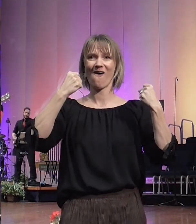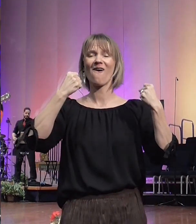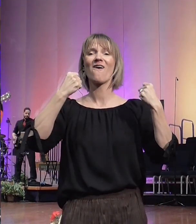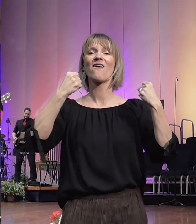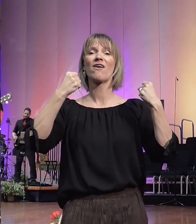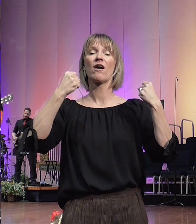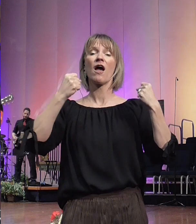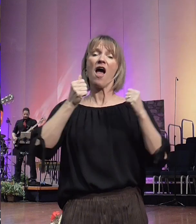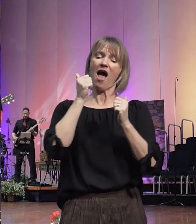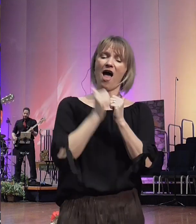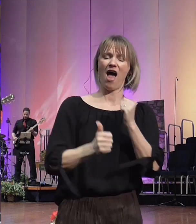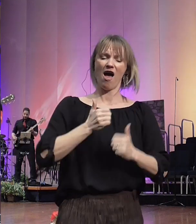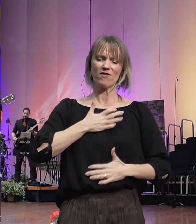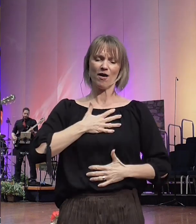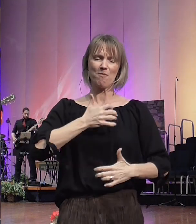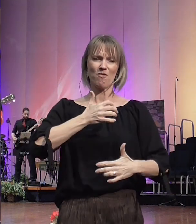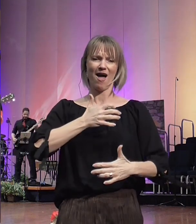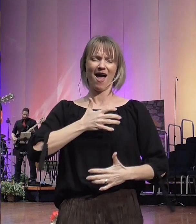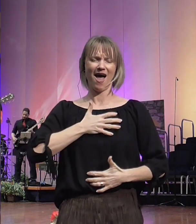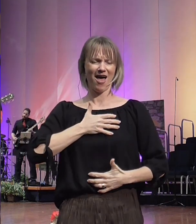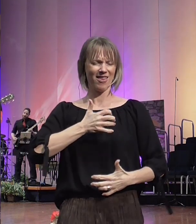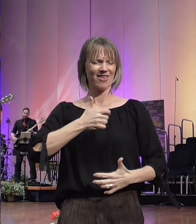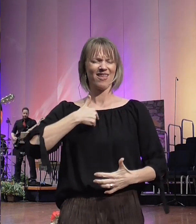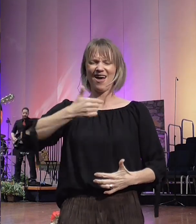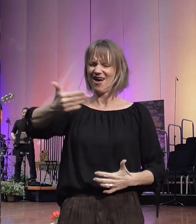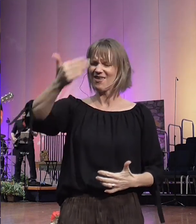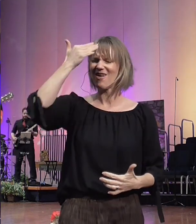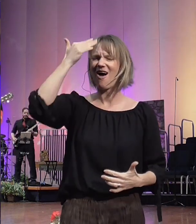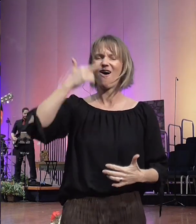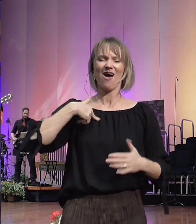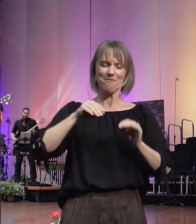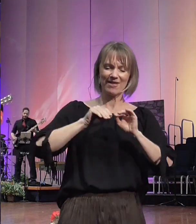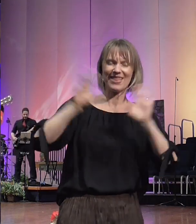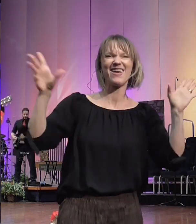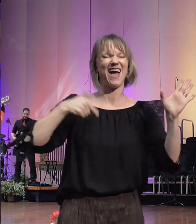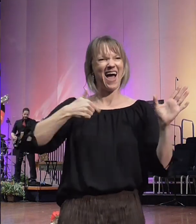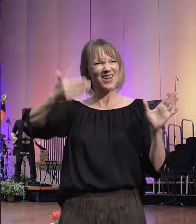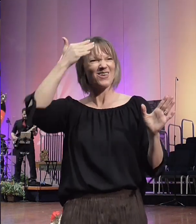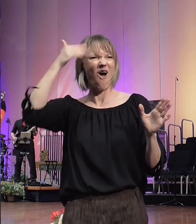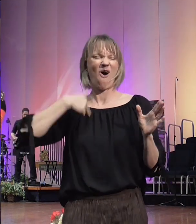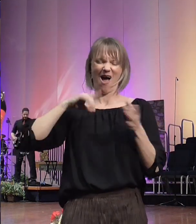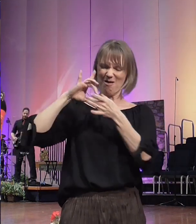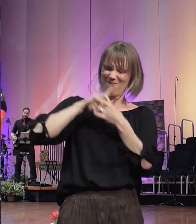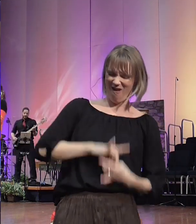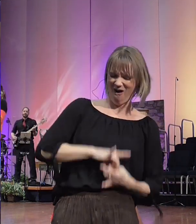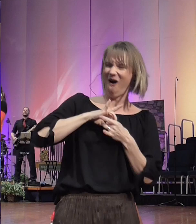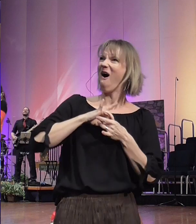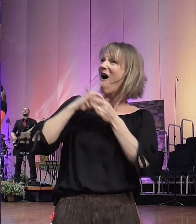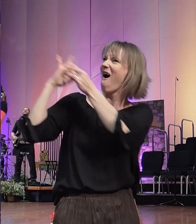With every breath I am sure I am clear. I know I belong.